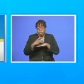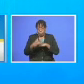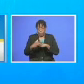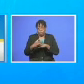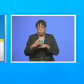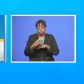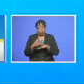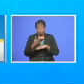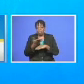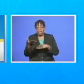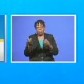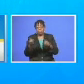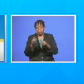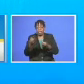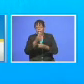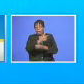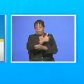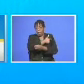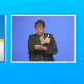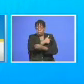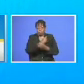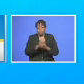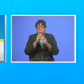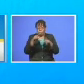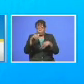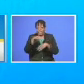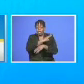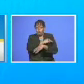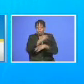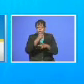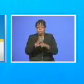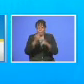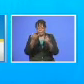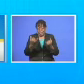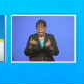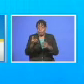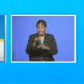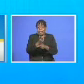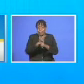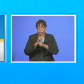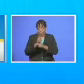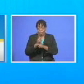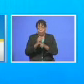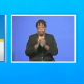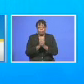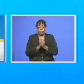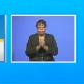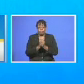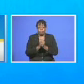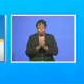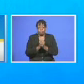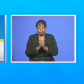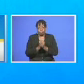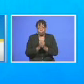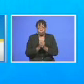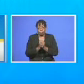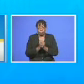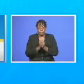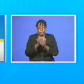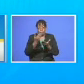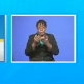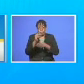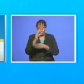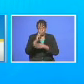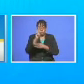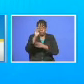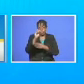not vaccinated. These are the persons that are in hospital right now currently receiving care. There are a minority, I would say about 2%, that